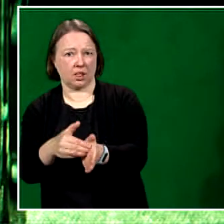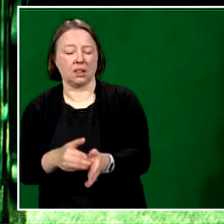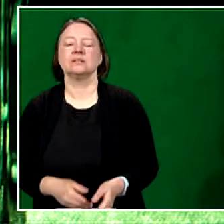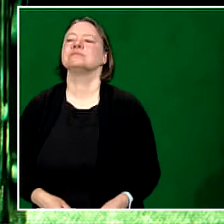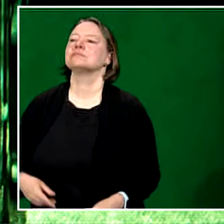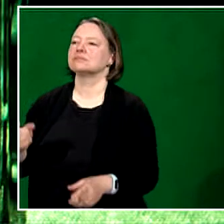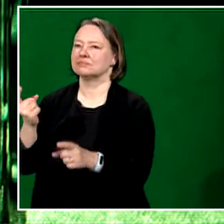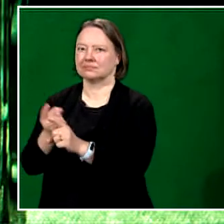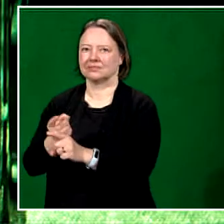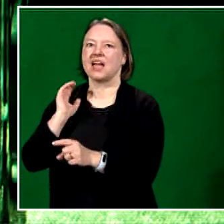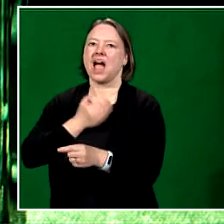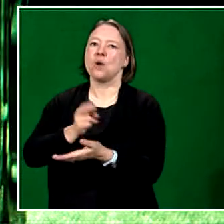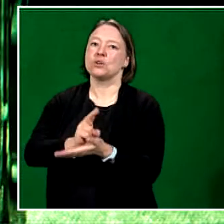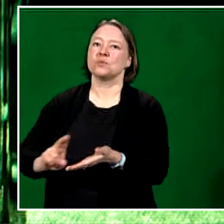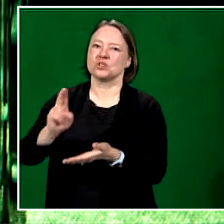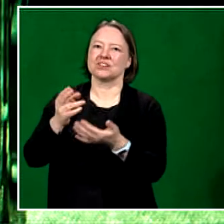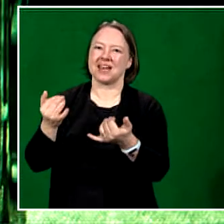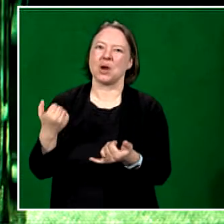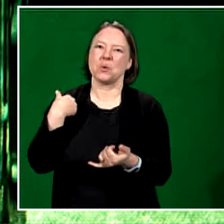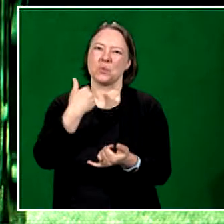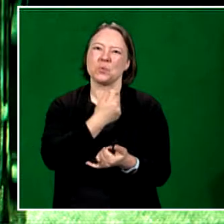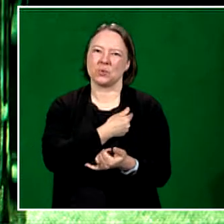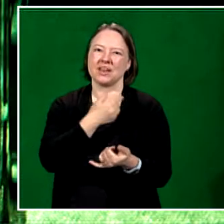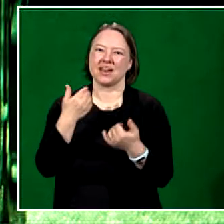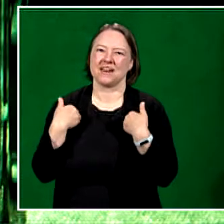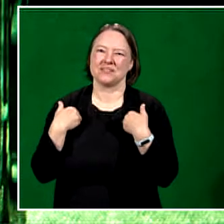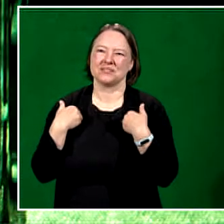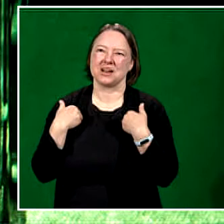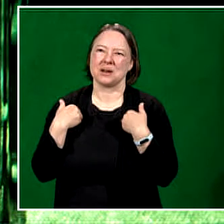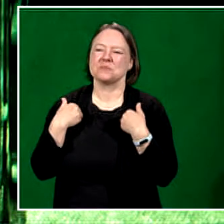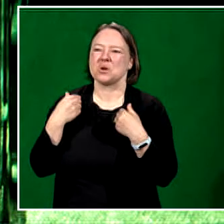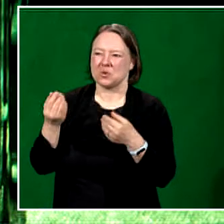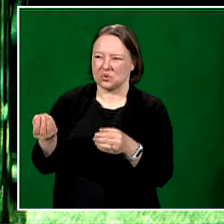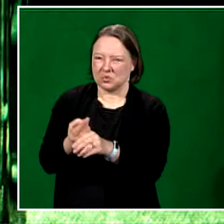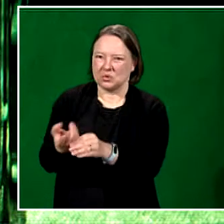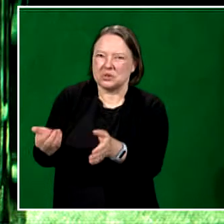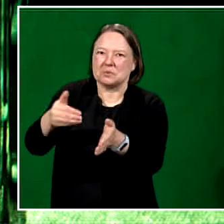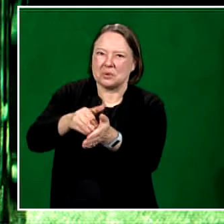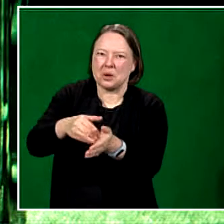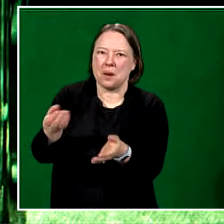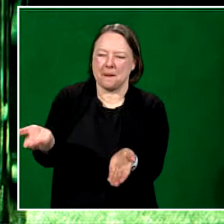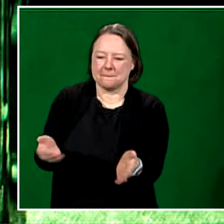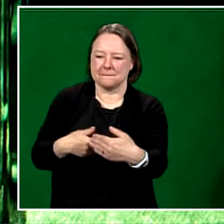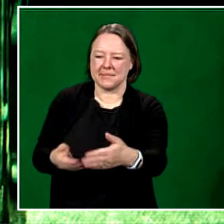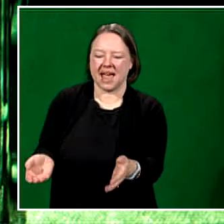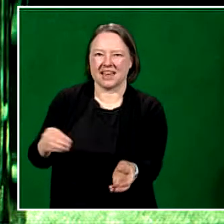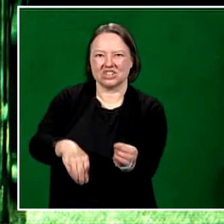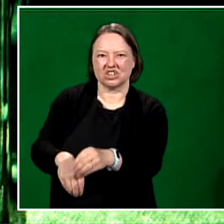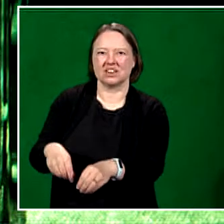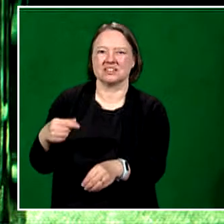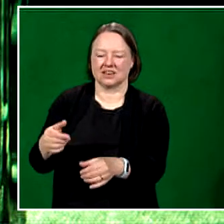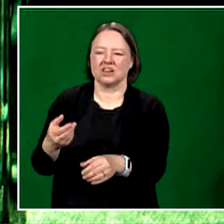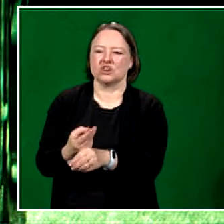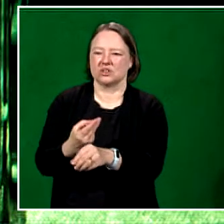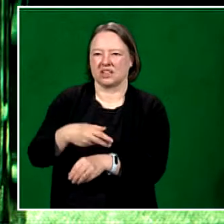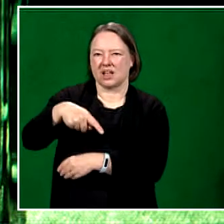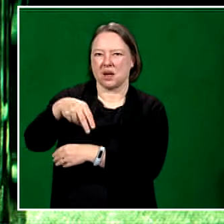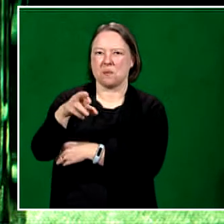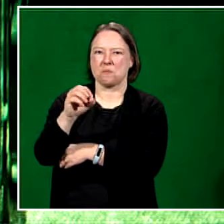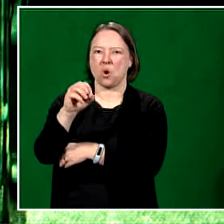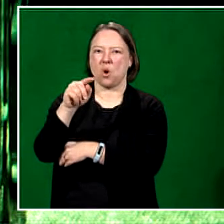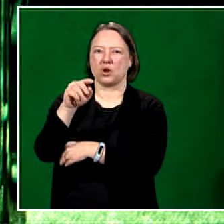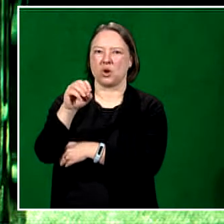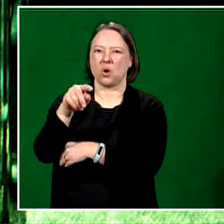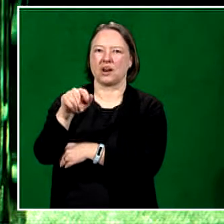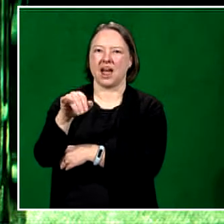So at our university right now, we do have reusable packaging. That is something that they are prototyping right now.